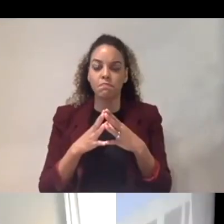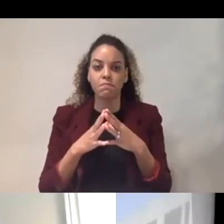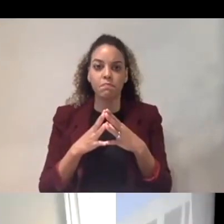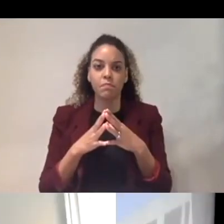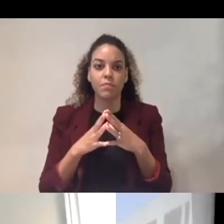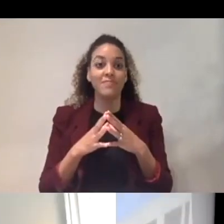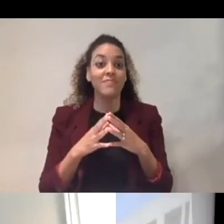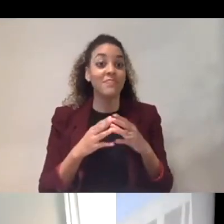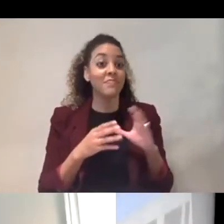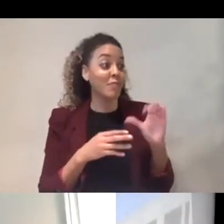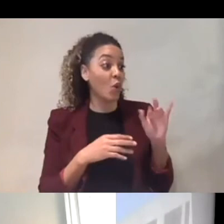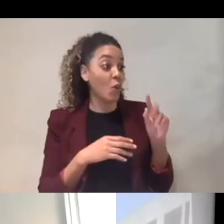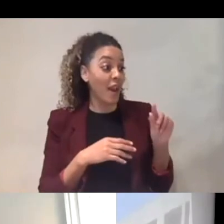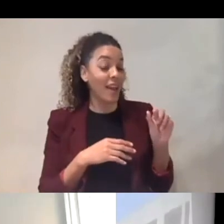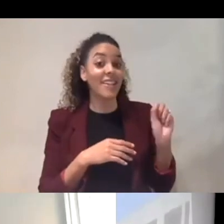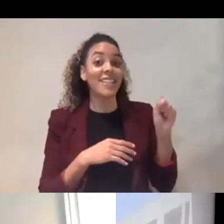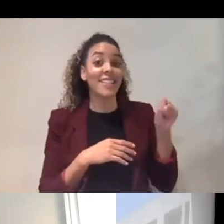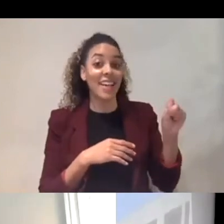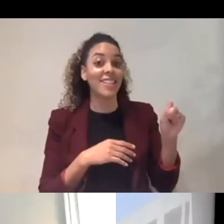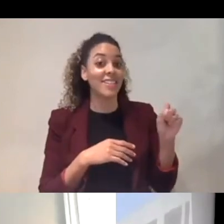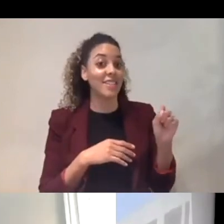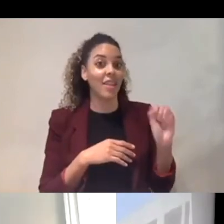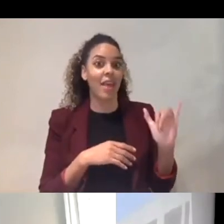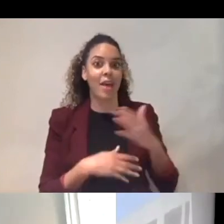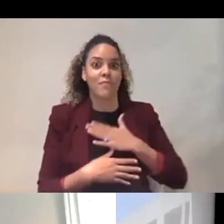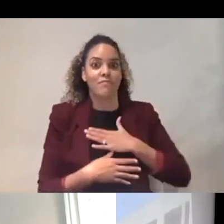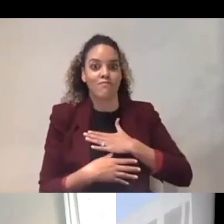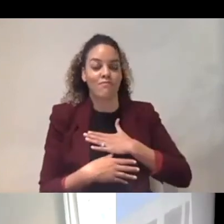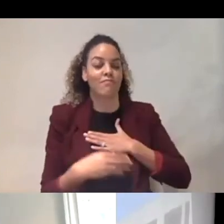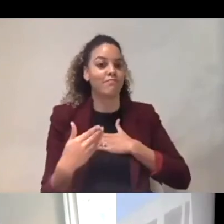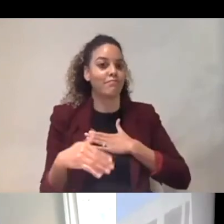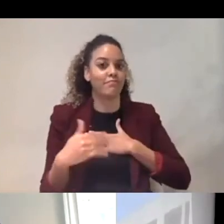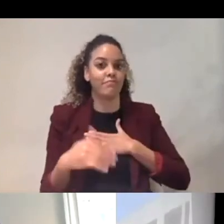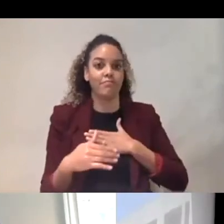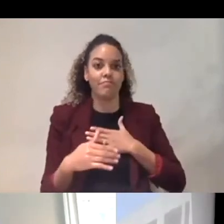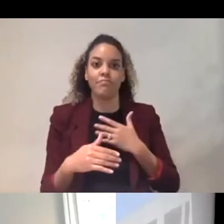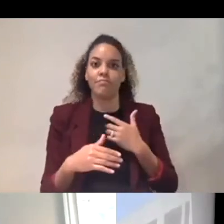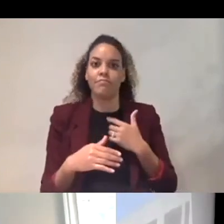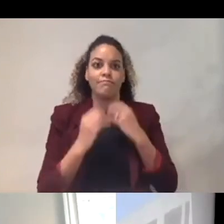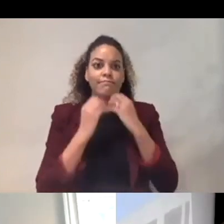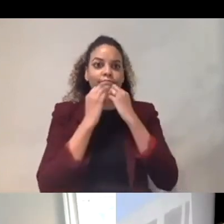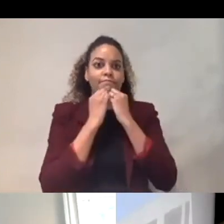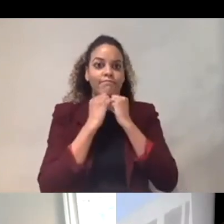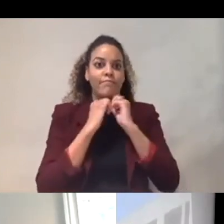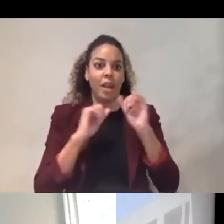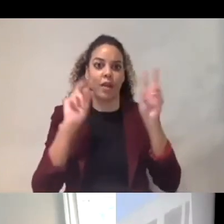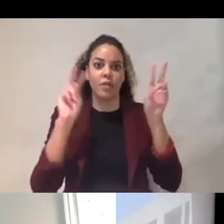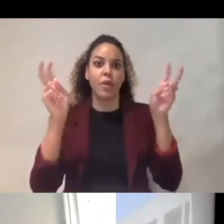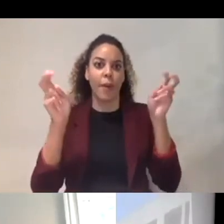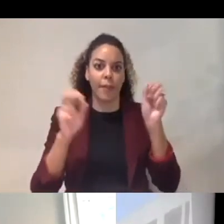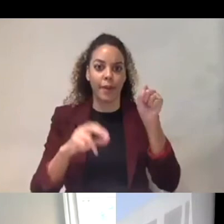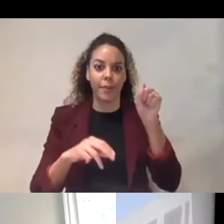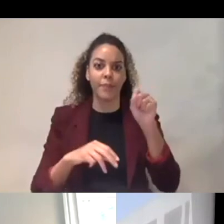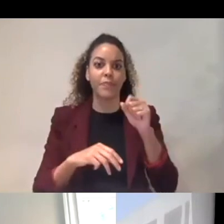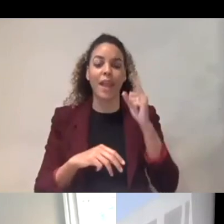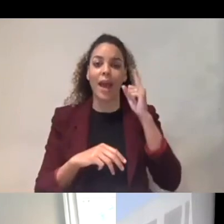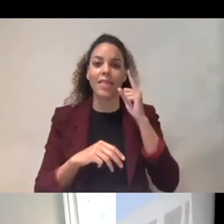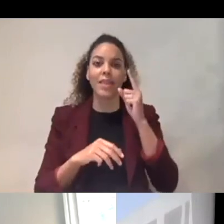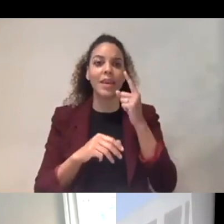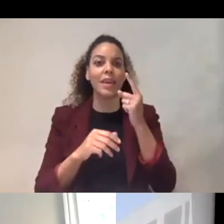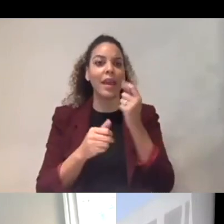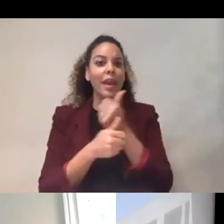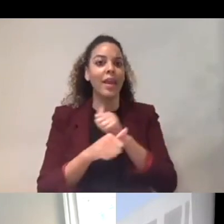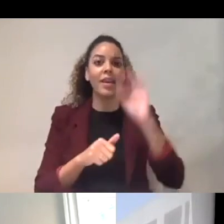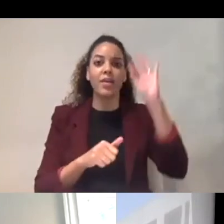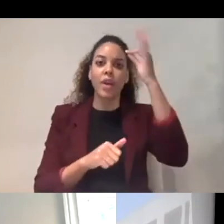Yes, that's something that's very close to my heart, and something I care deeply about. I think every federal contractor should